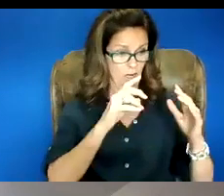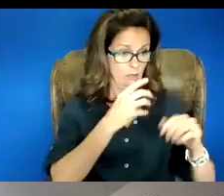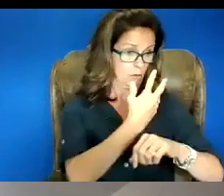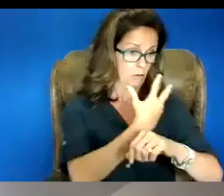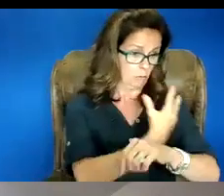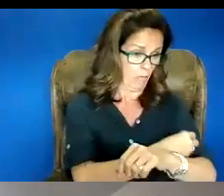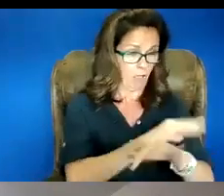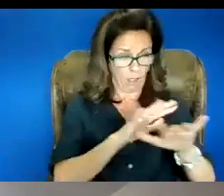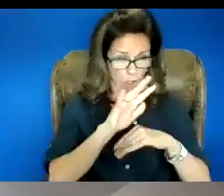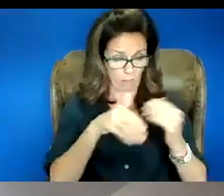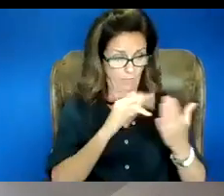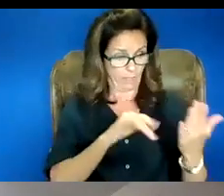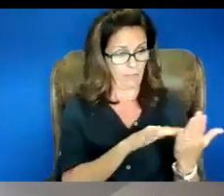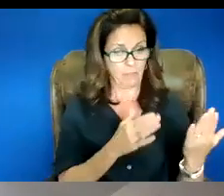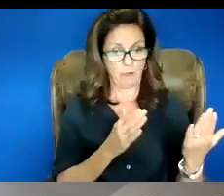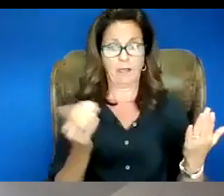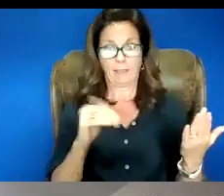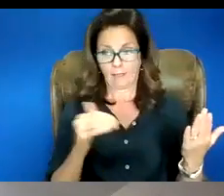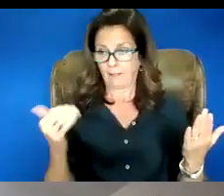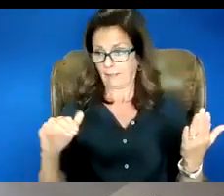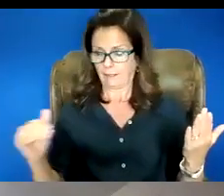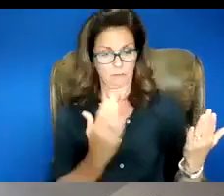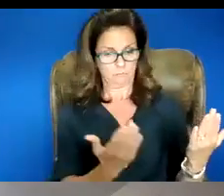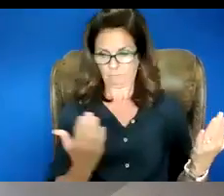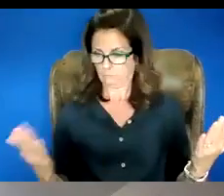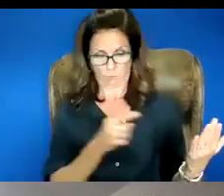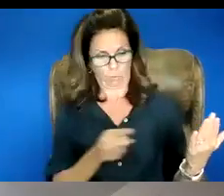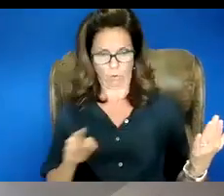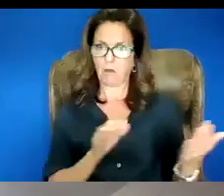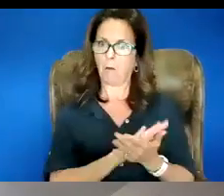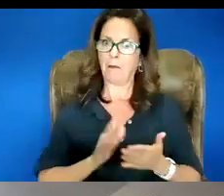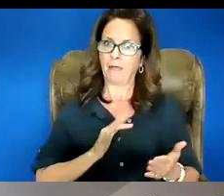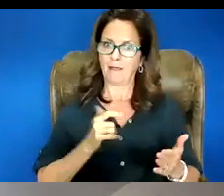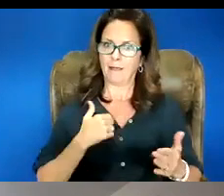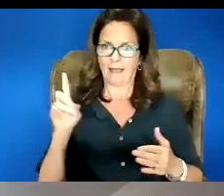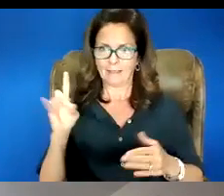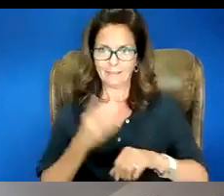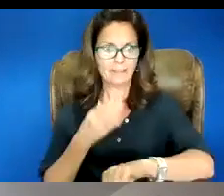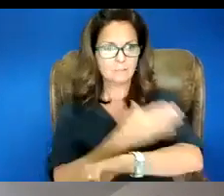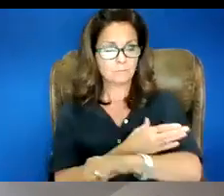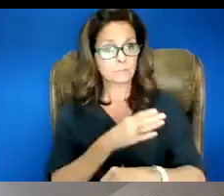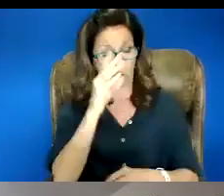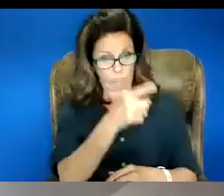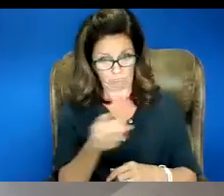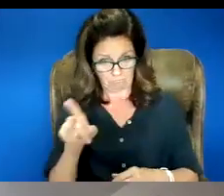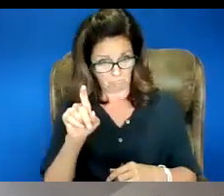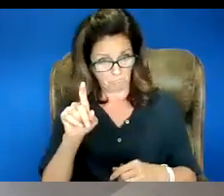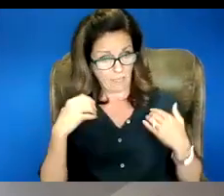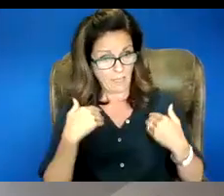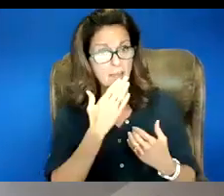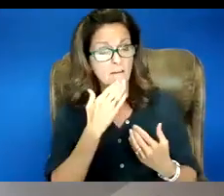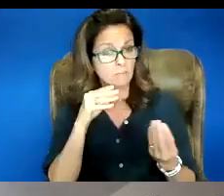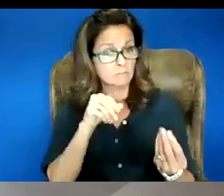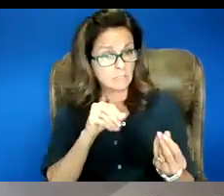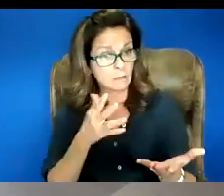I've had. And employees with diabetes, you should know that reversal of